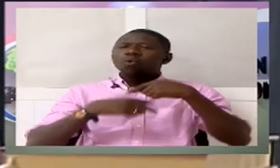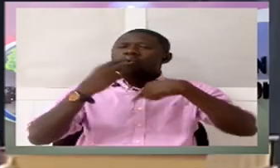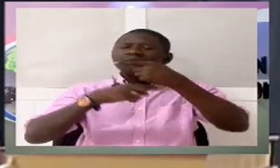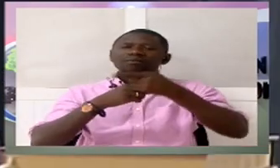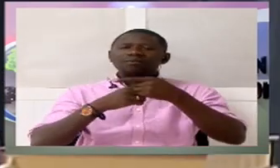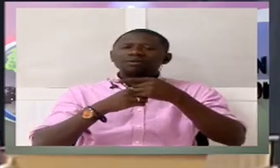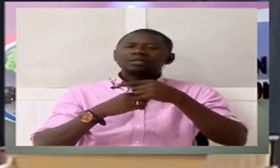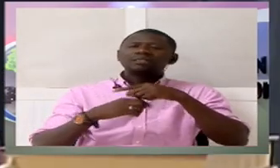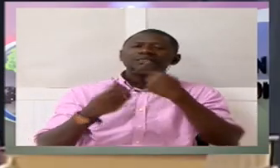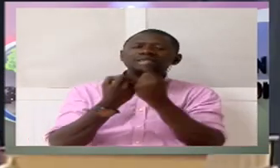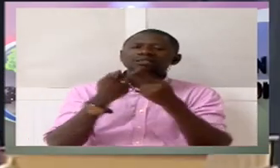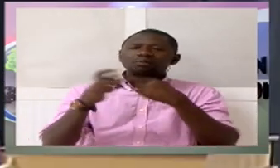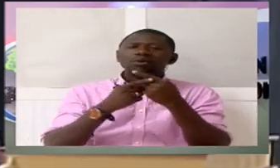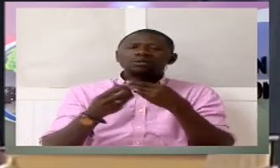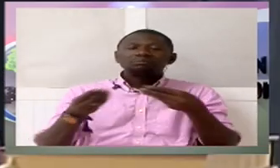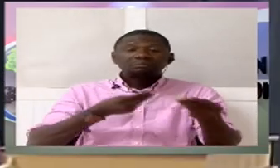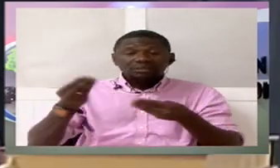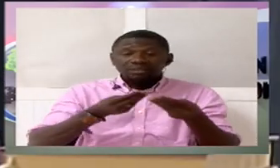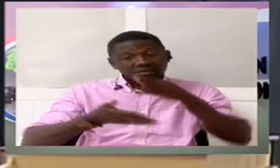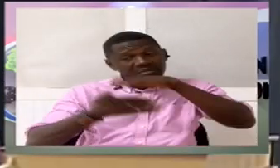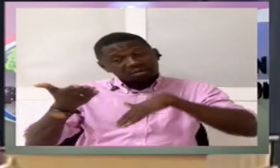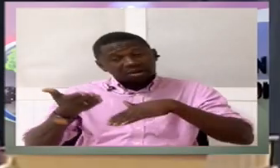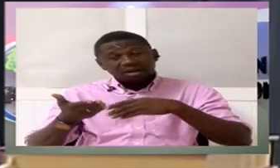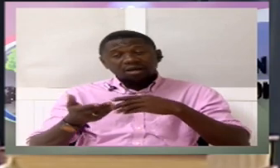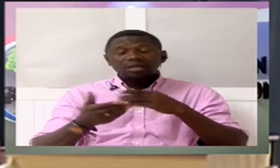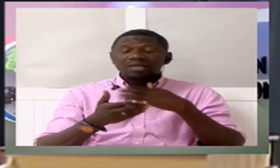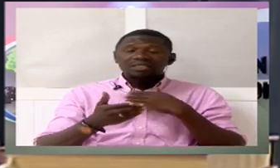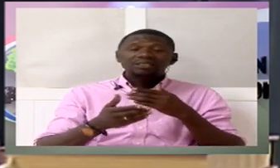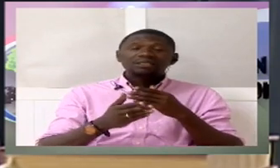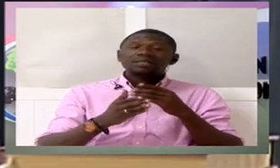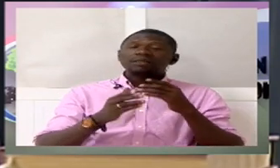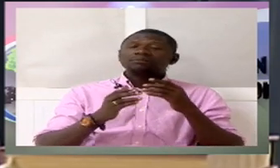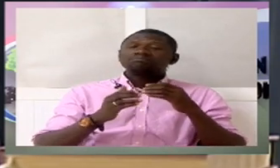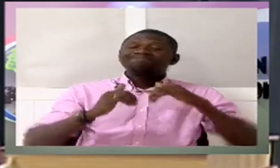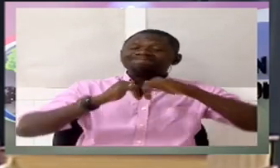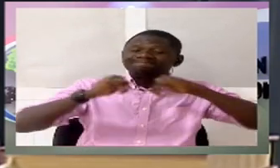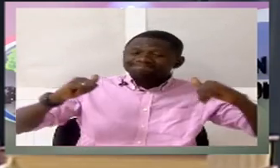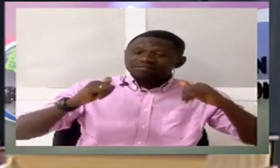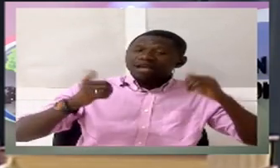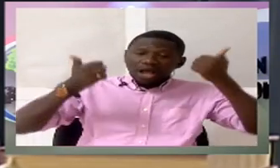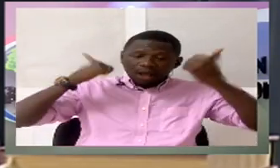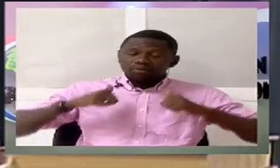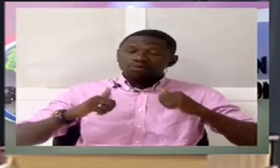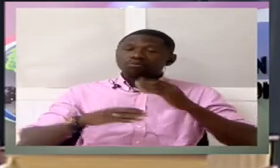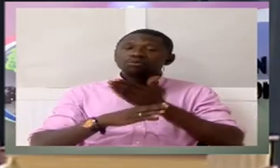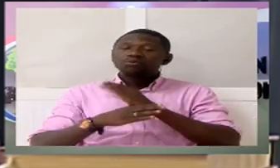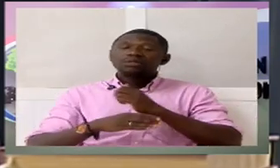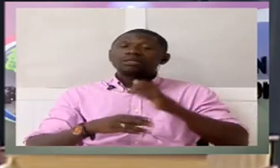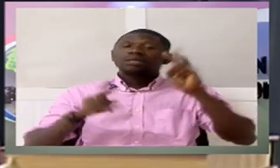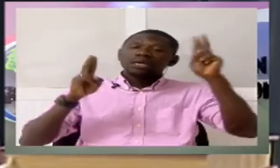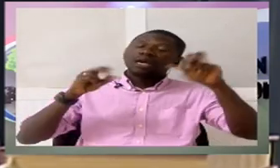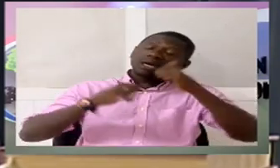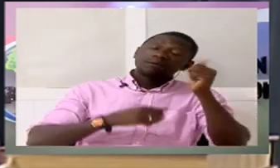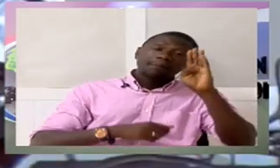lebe kala kuo kungoluti me ya lonko nyo saba me ya lonka sotote tema amunta okolu benya ndatarla wo